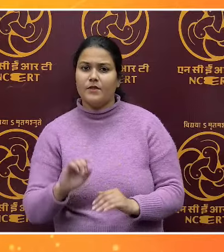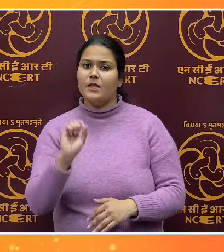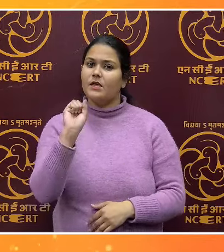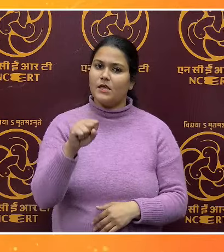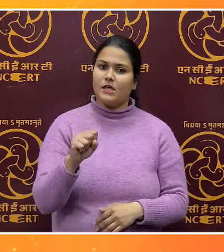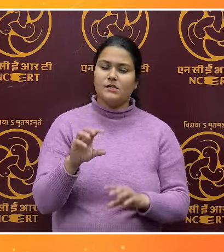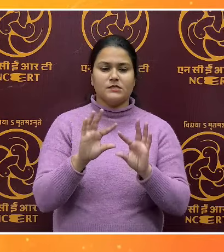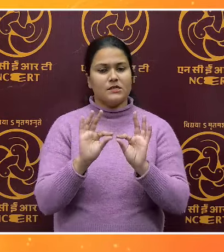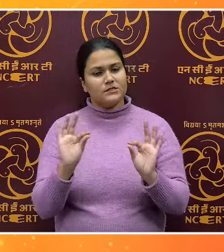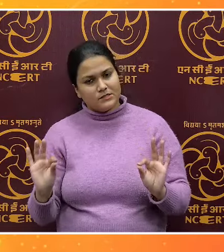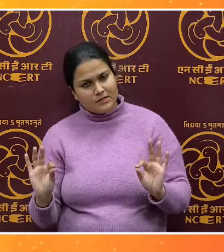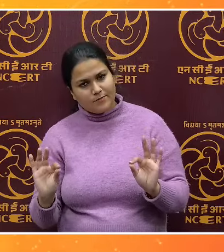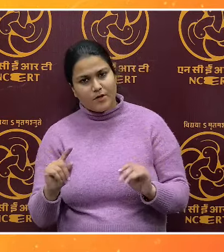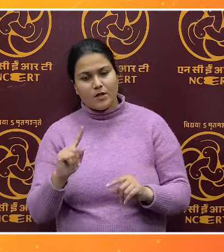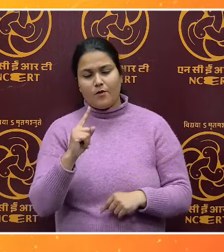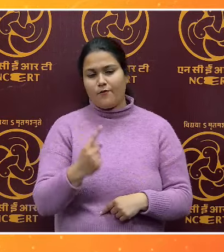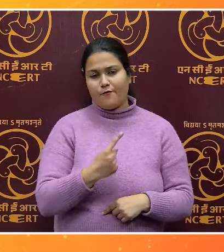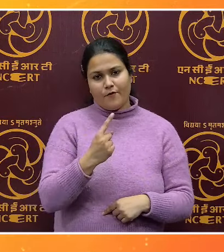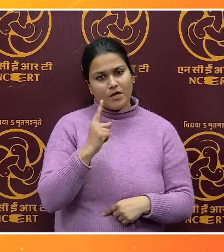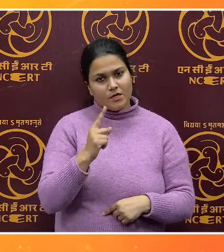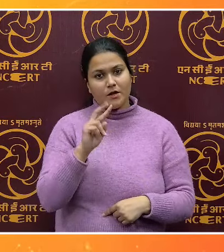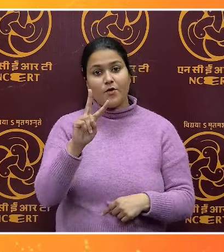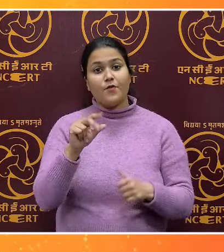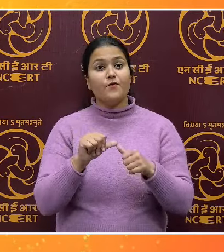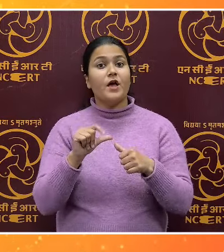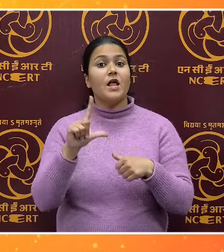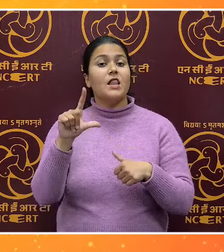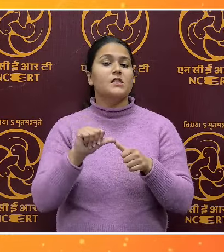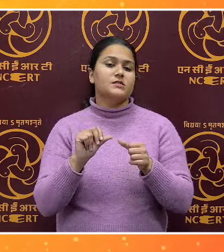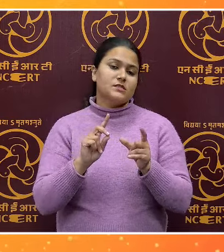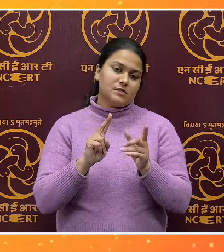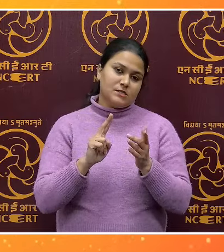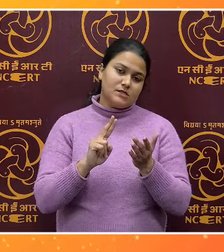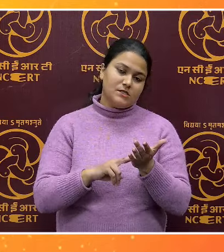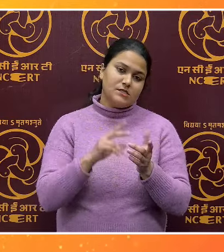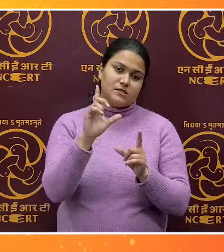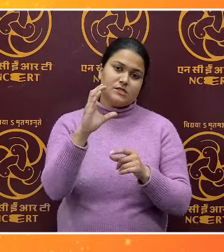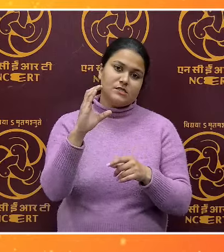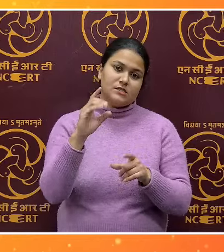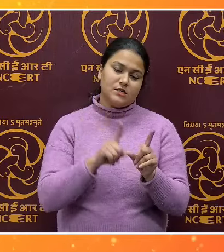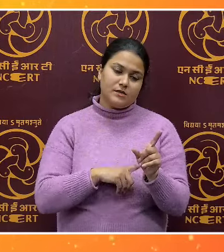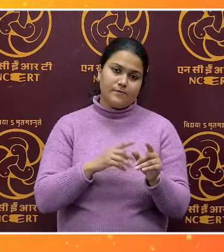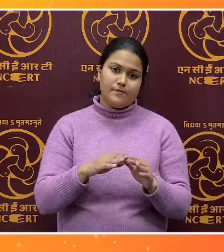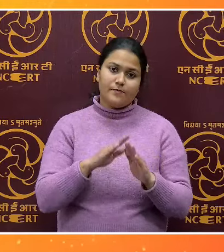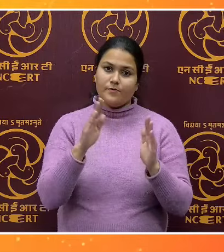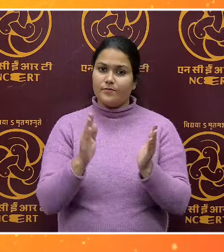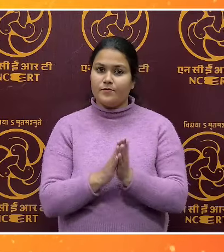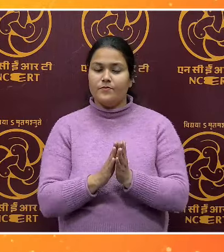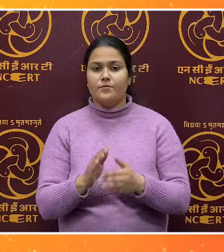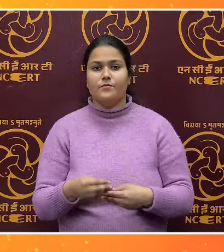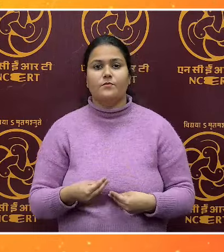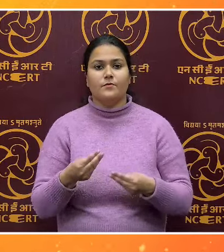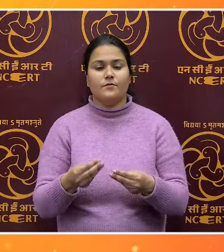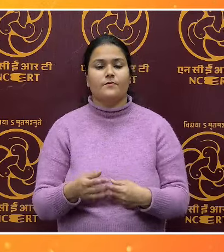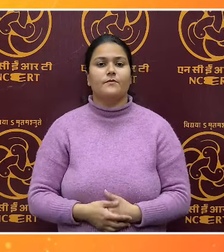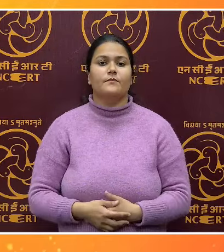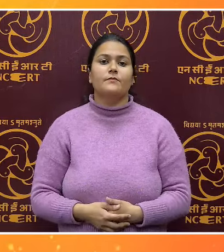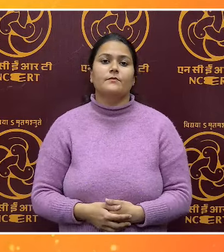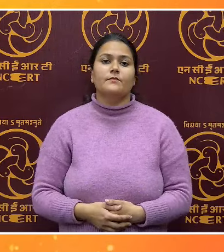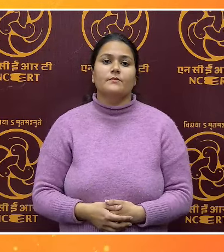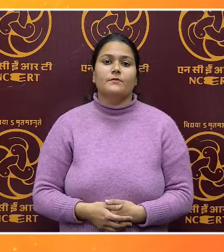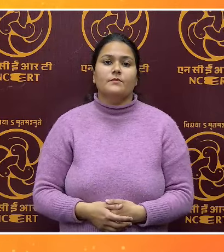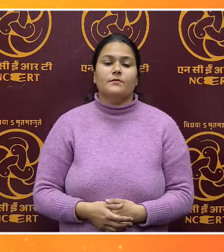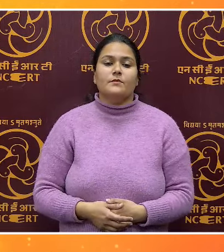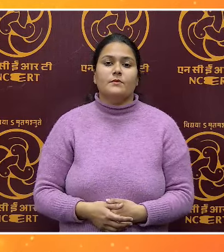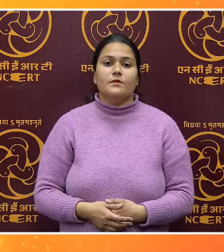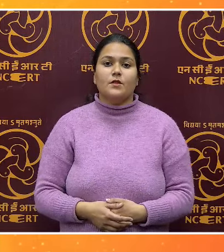simple ion that is having only one valency, and generally just this potassium is coming to fulfilling the charge of the complex,